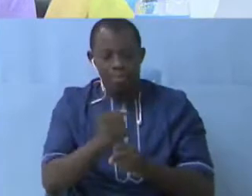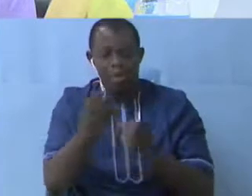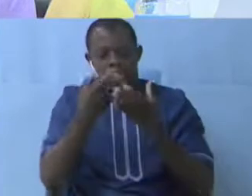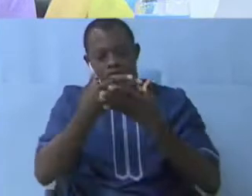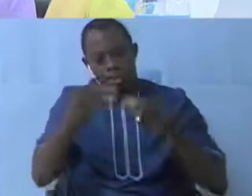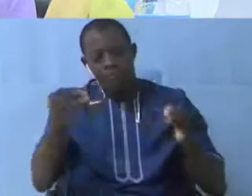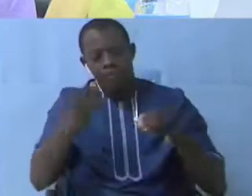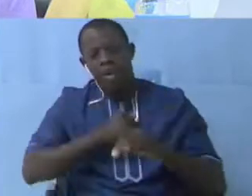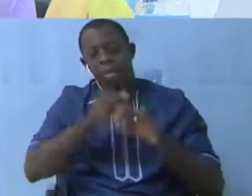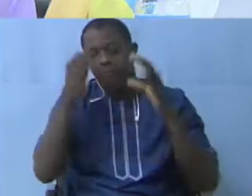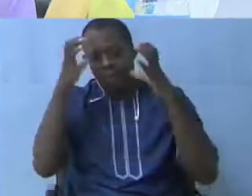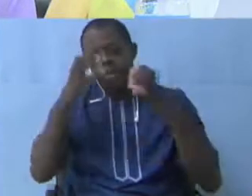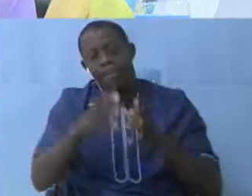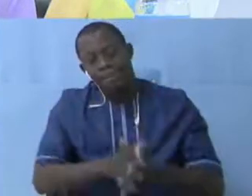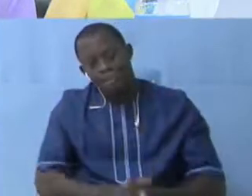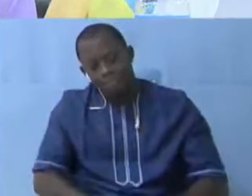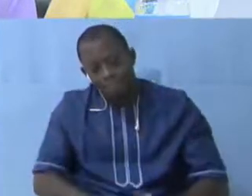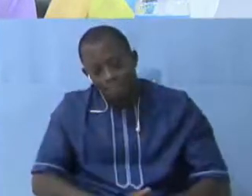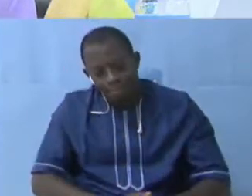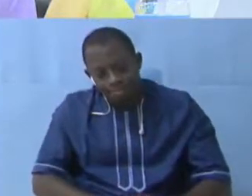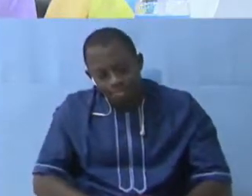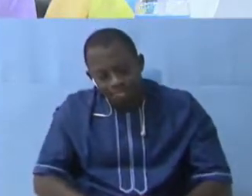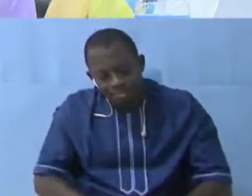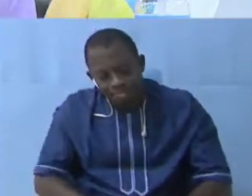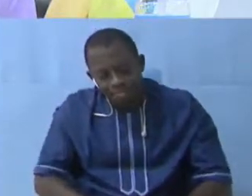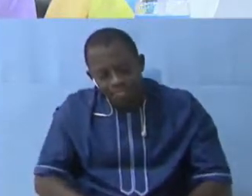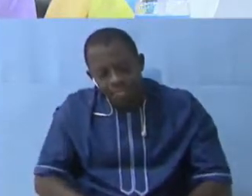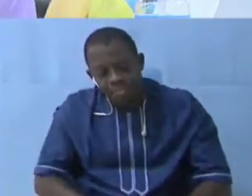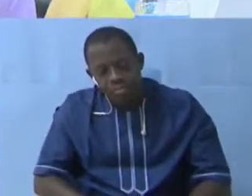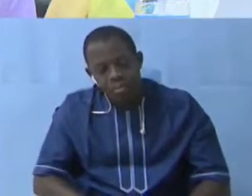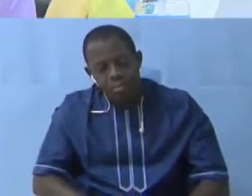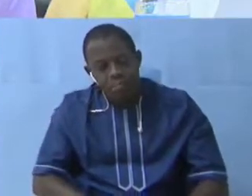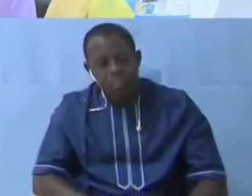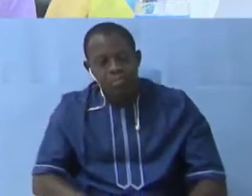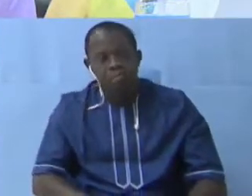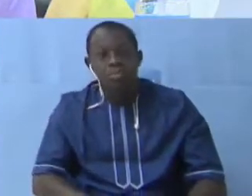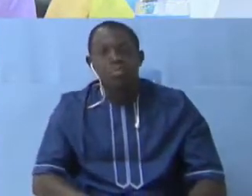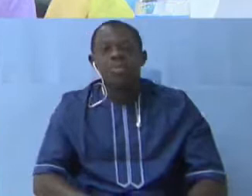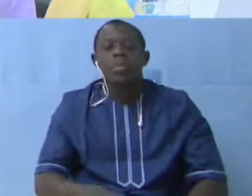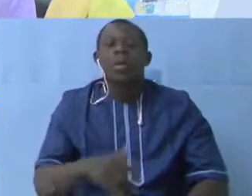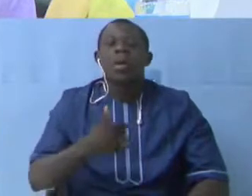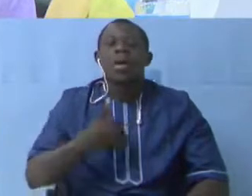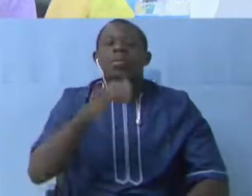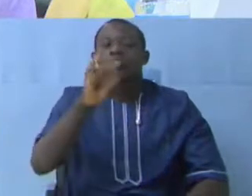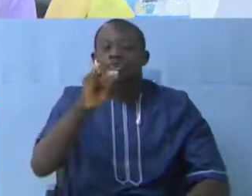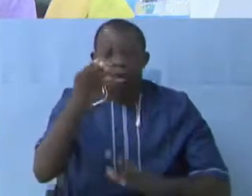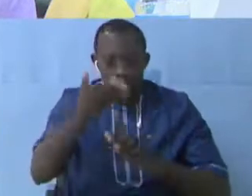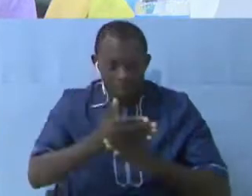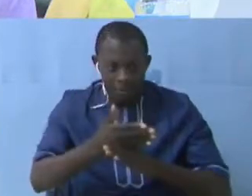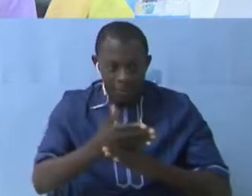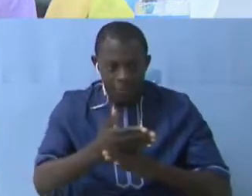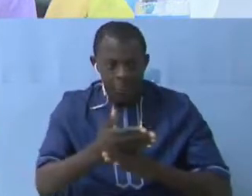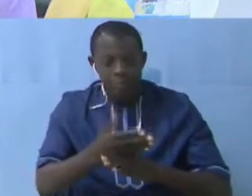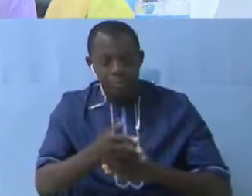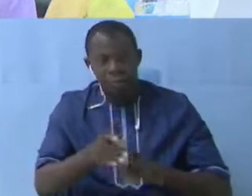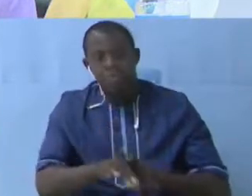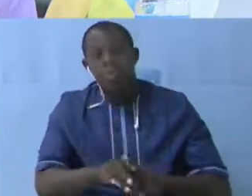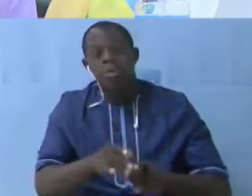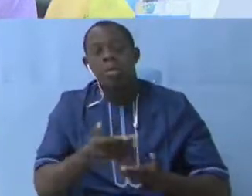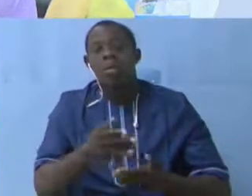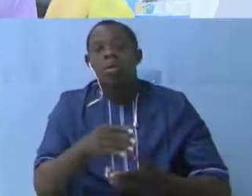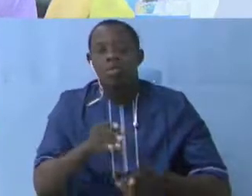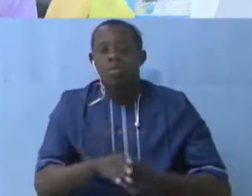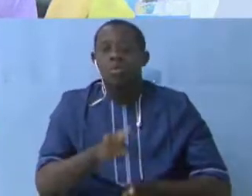ay tolof danaa ci mën a génn danaa am nu may génnee suma bopp. I do believe that this is a call for the government